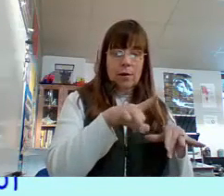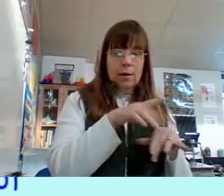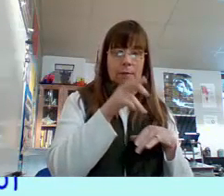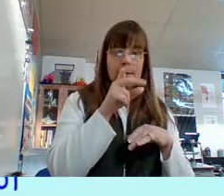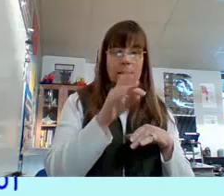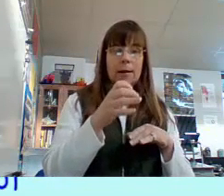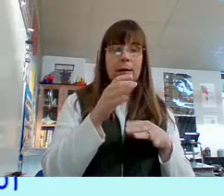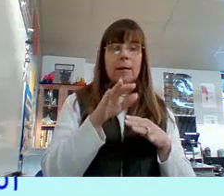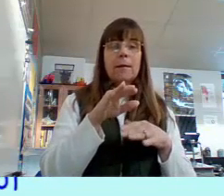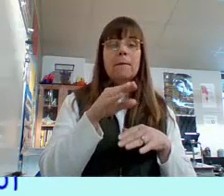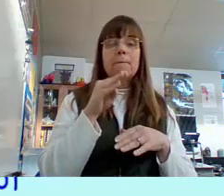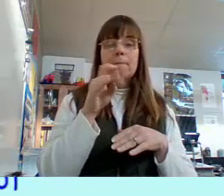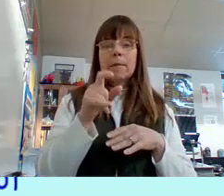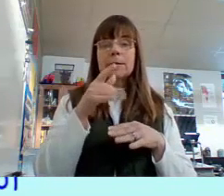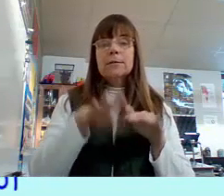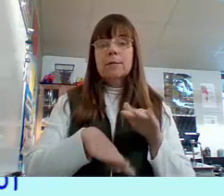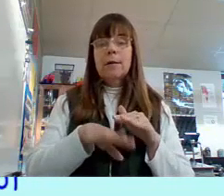bottom.